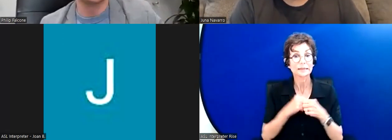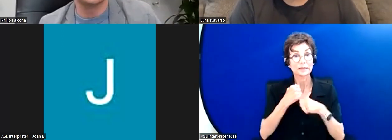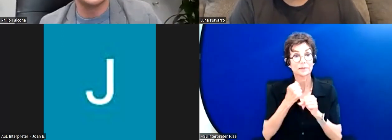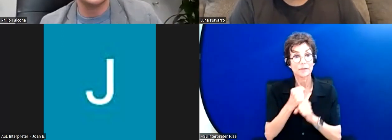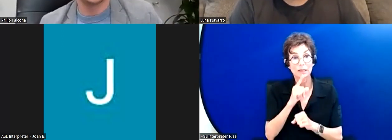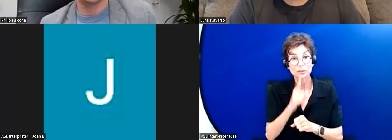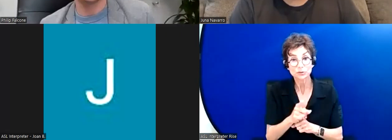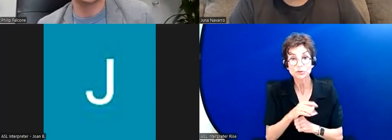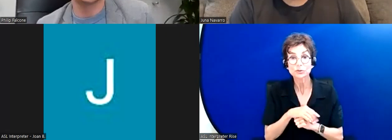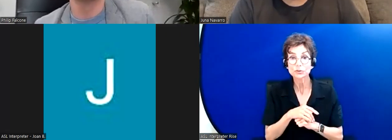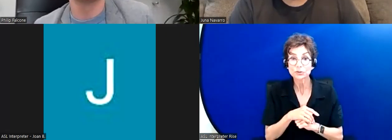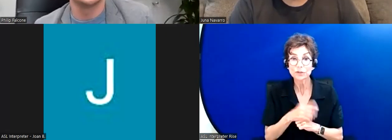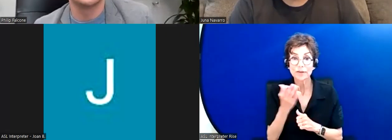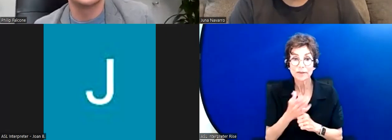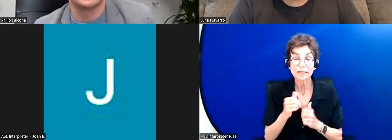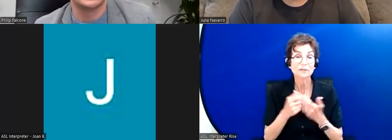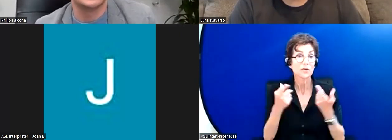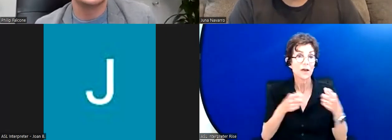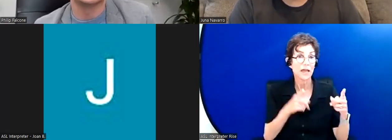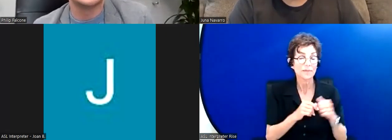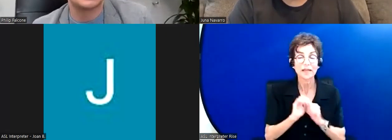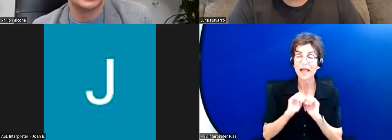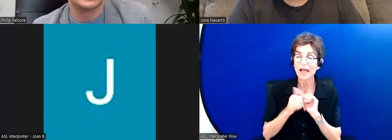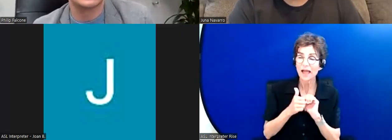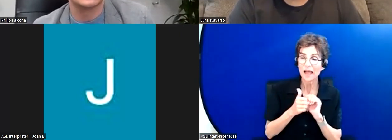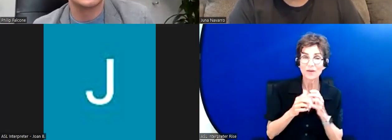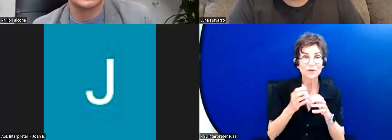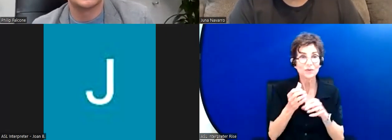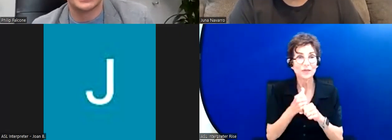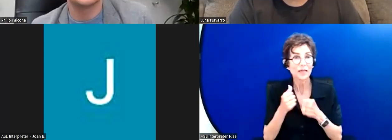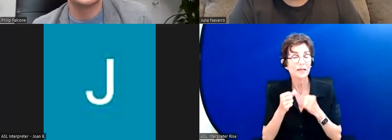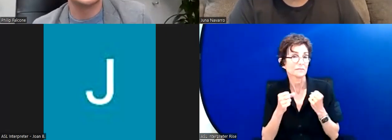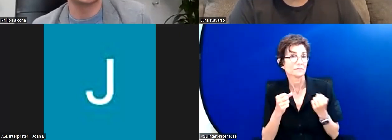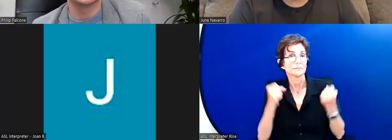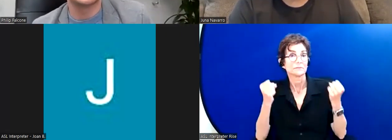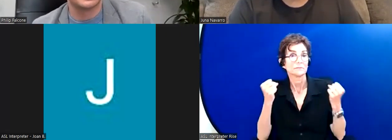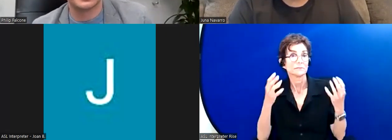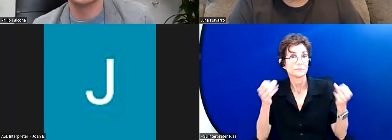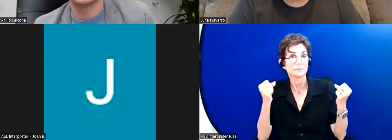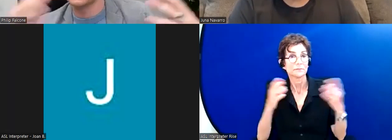that we're moving. How do we get a dozen murals done in 10 months? It's because we didn't